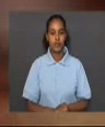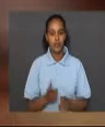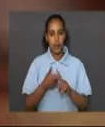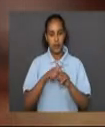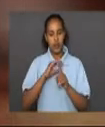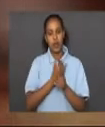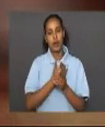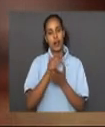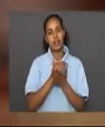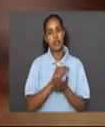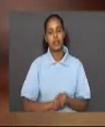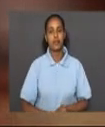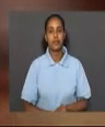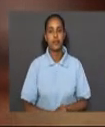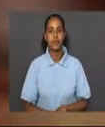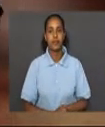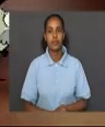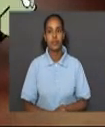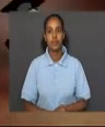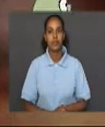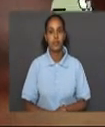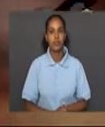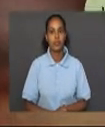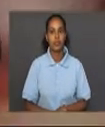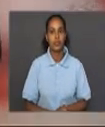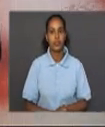Let's get back to our lesson.